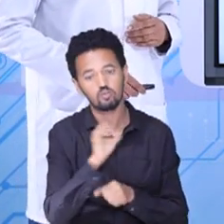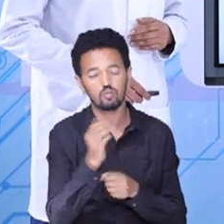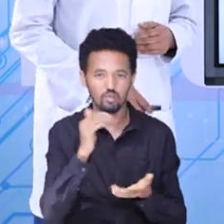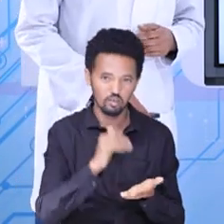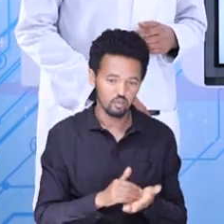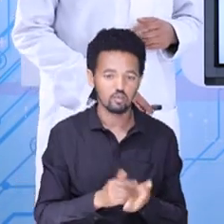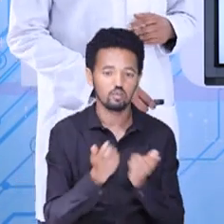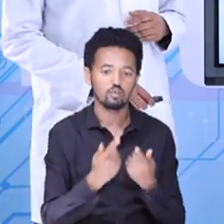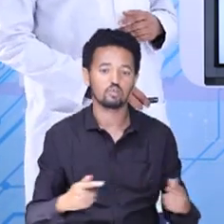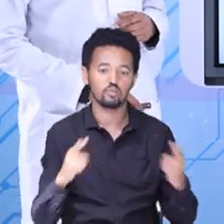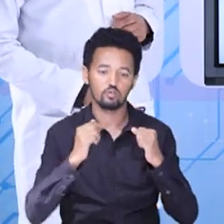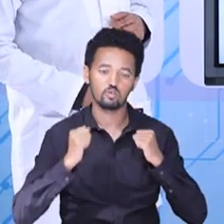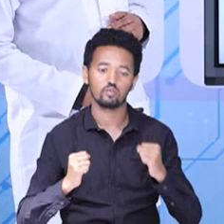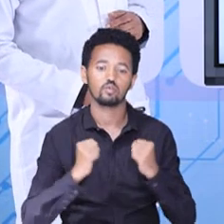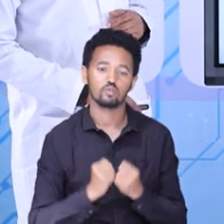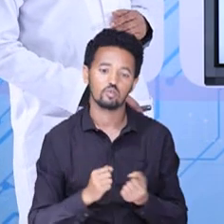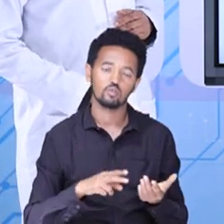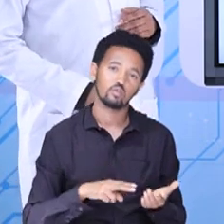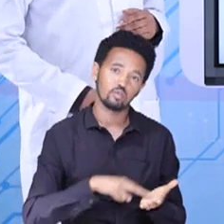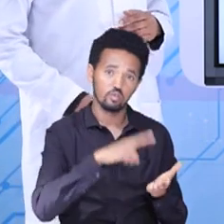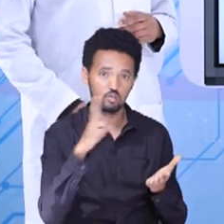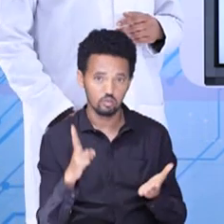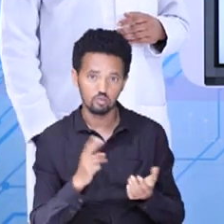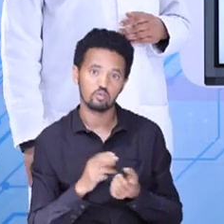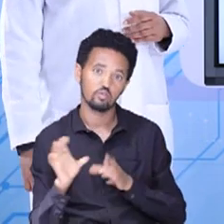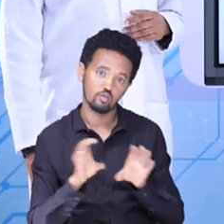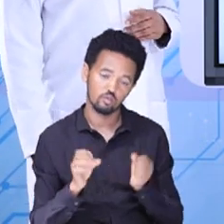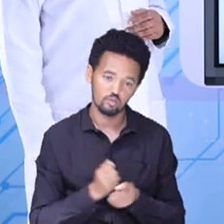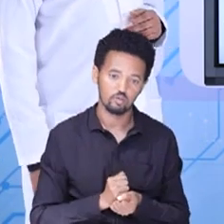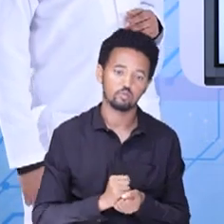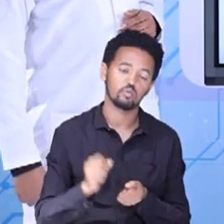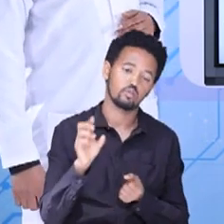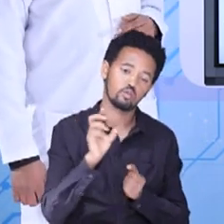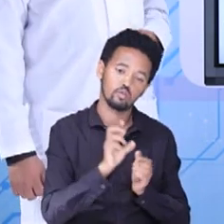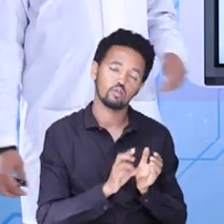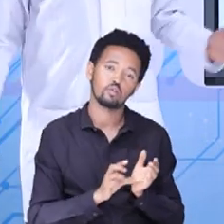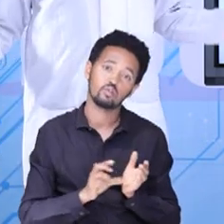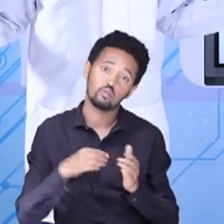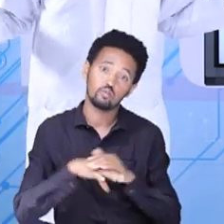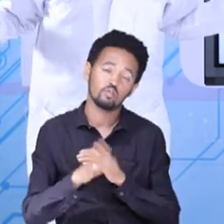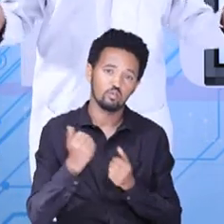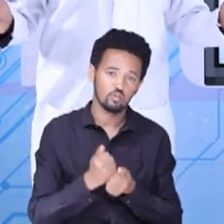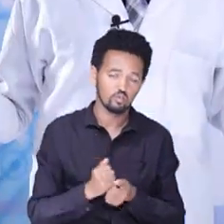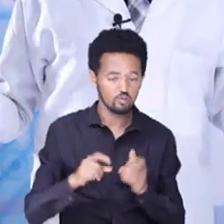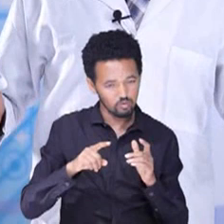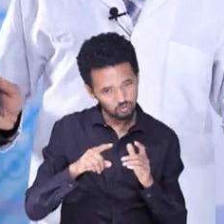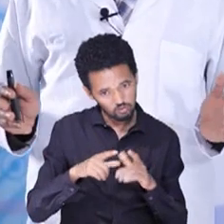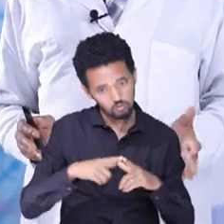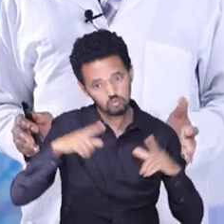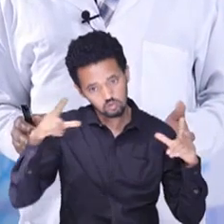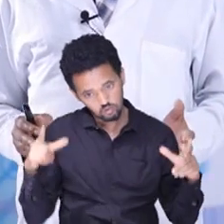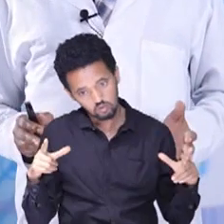the regime grew strong and broke out into open revolt in February 1974. The beginning of